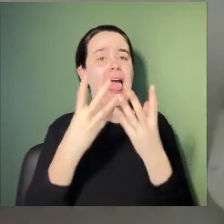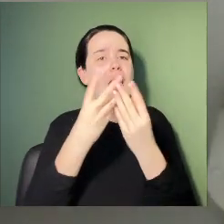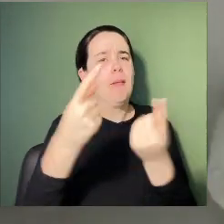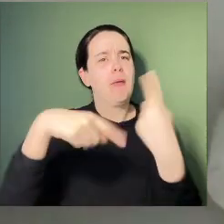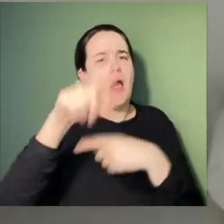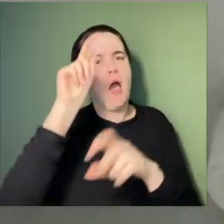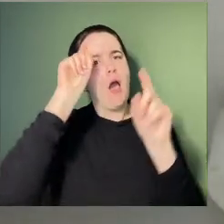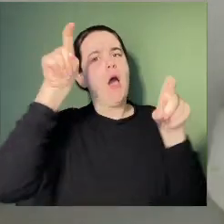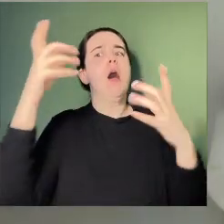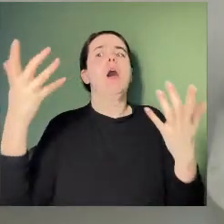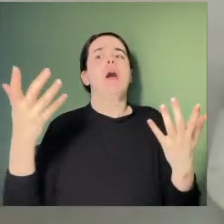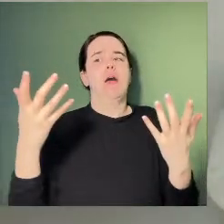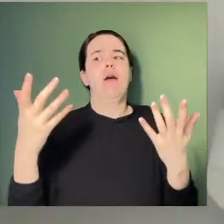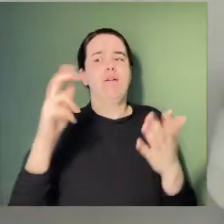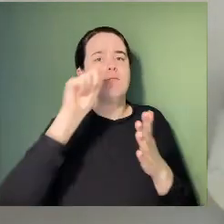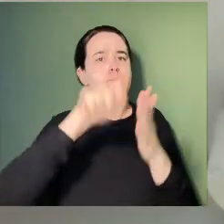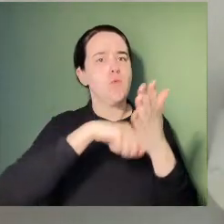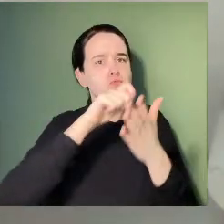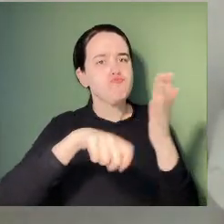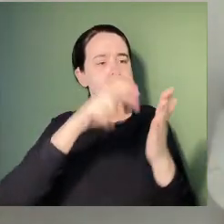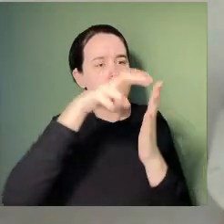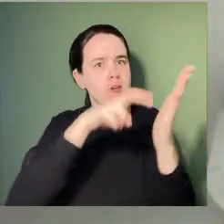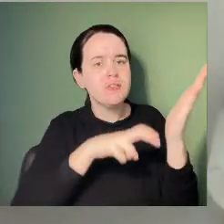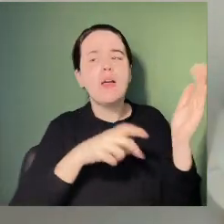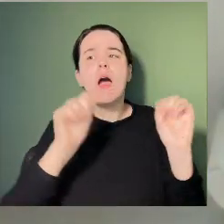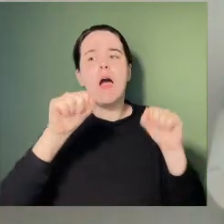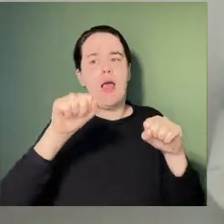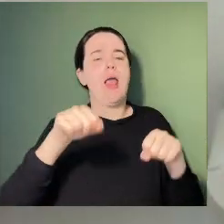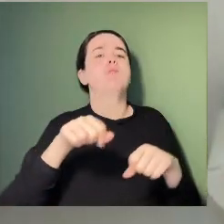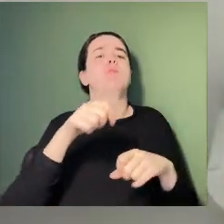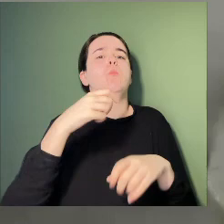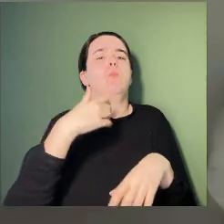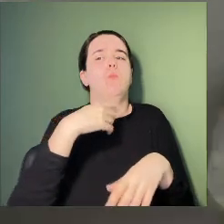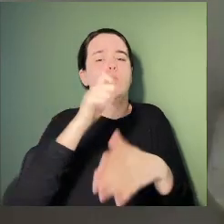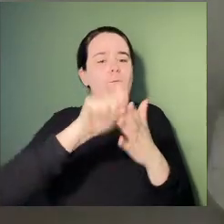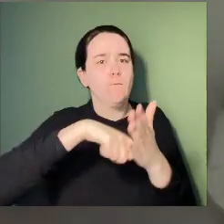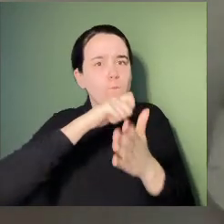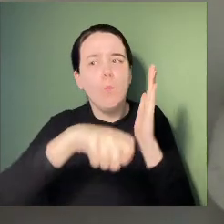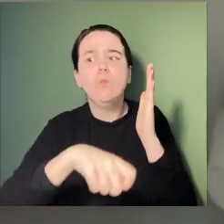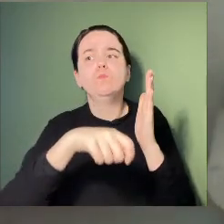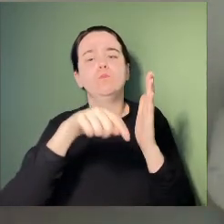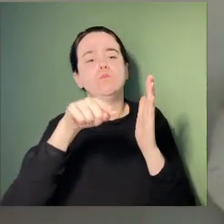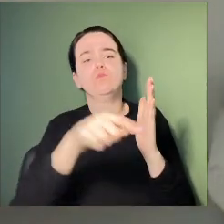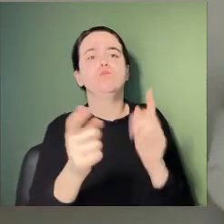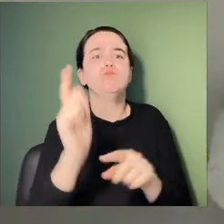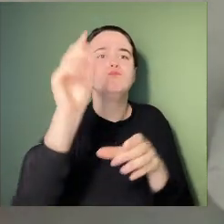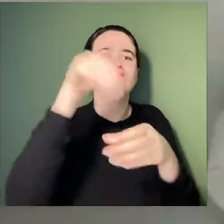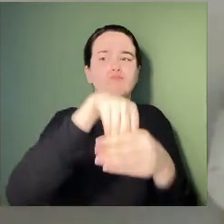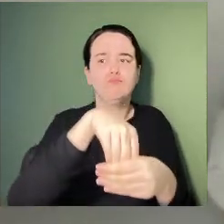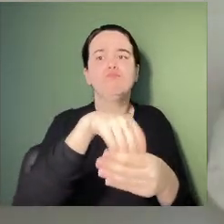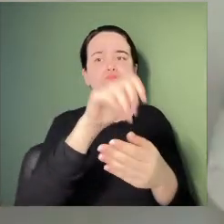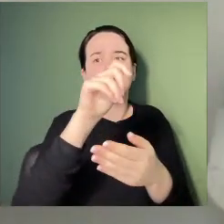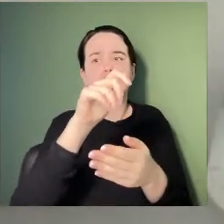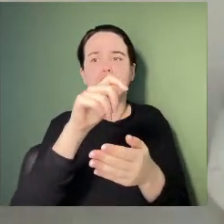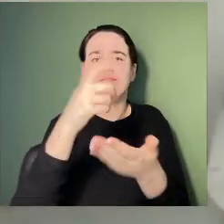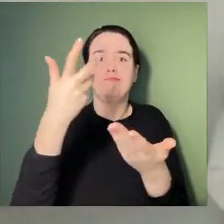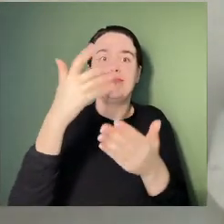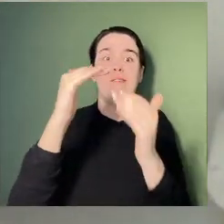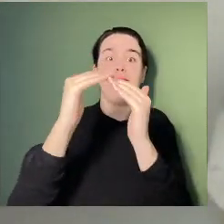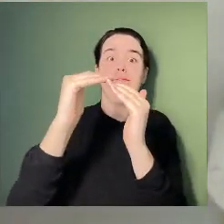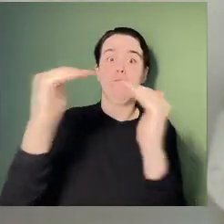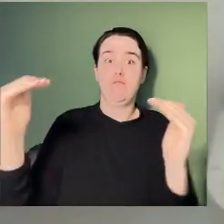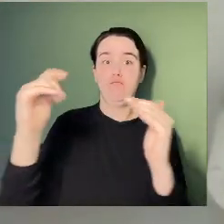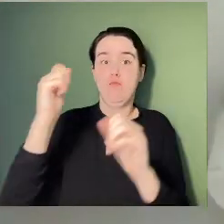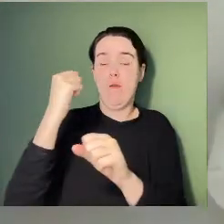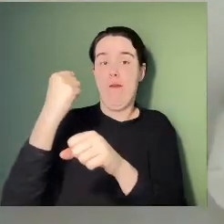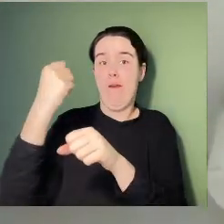their voters registration to be eligible to vote during election, whether at the federal, state, or the local government